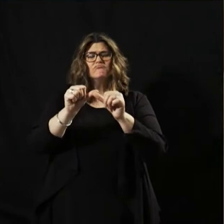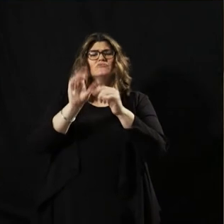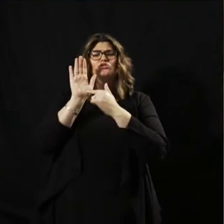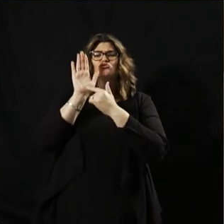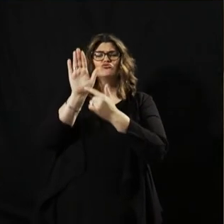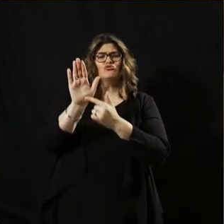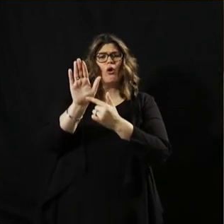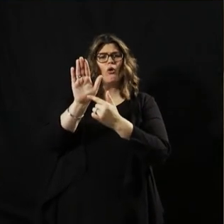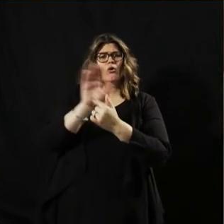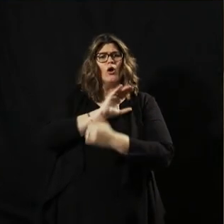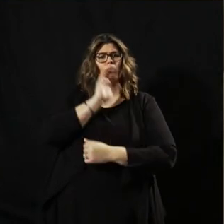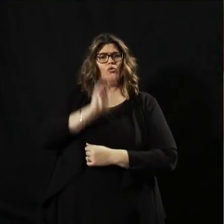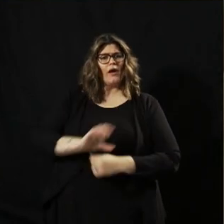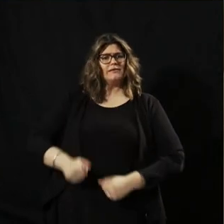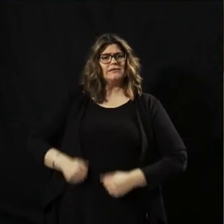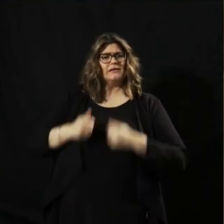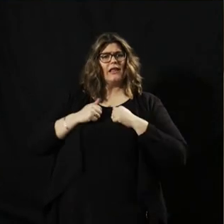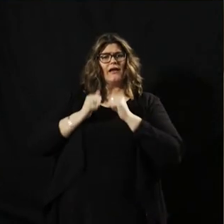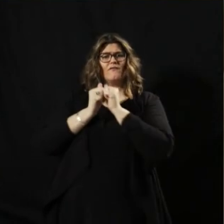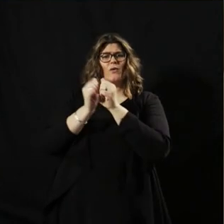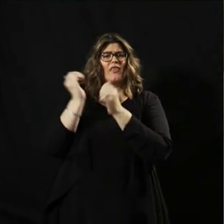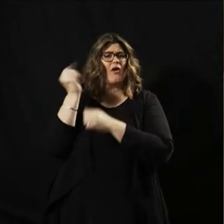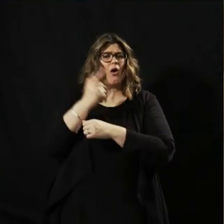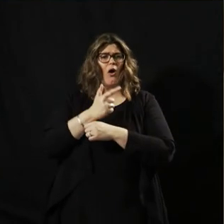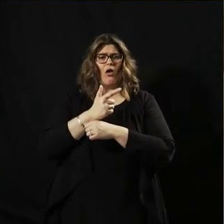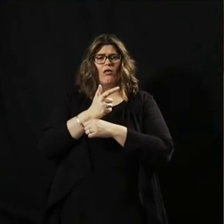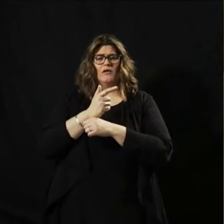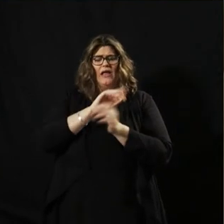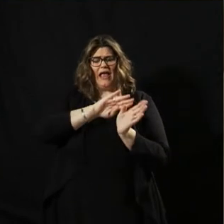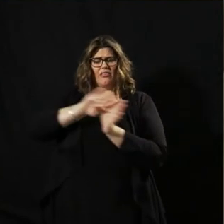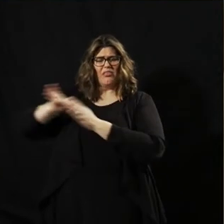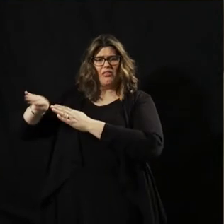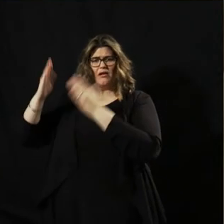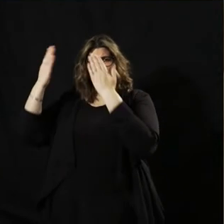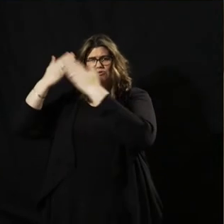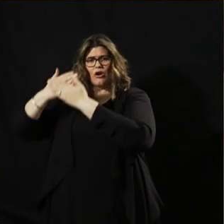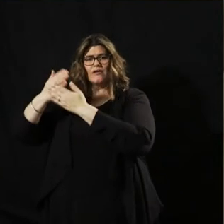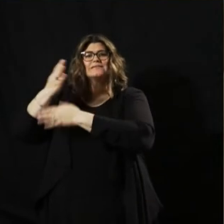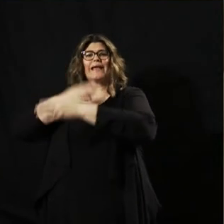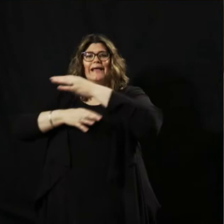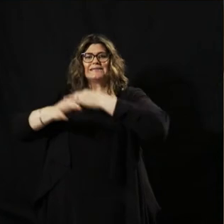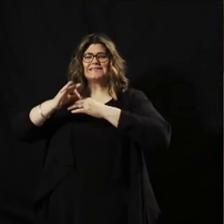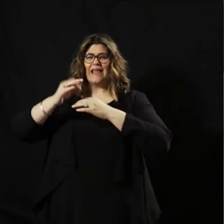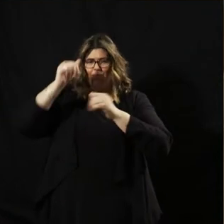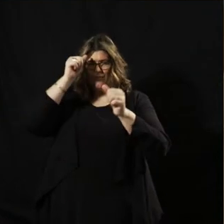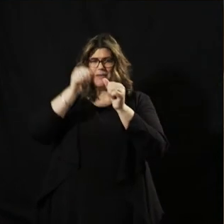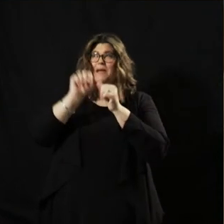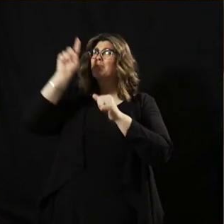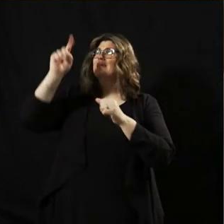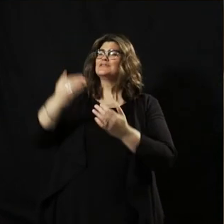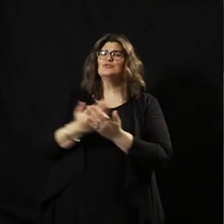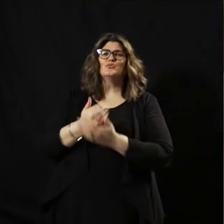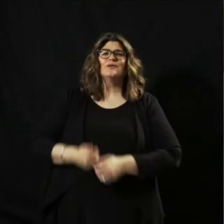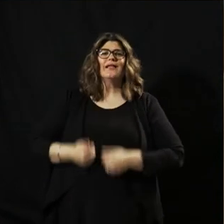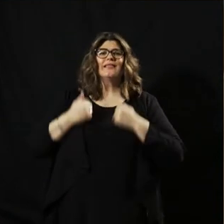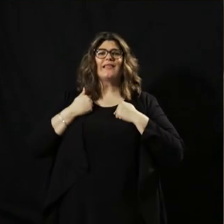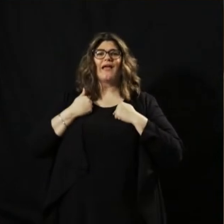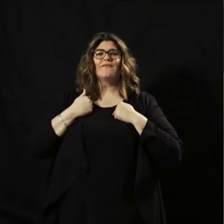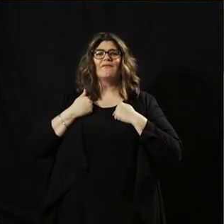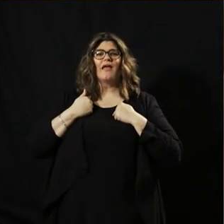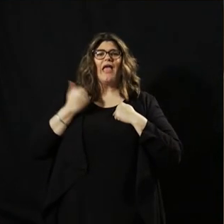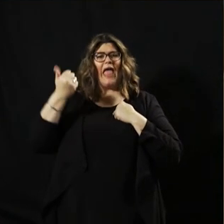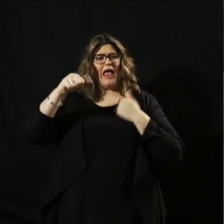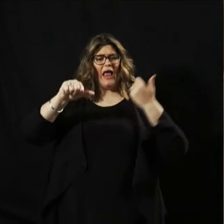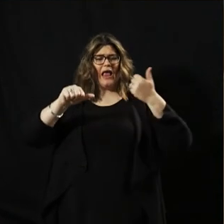Christ's light for all who live in darkness, of hope for all who know pain, and of love for all who experience